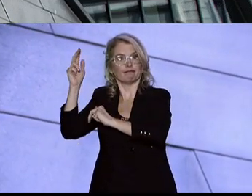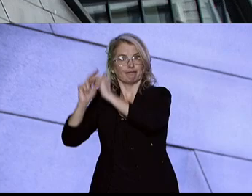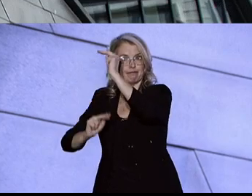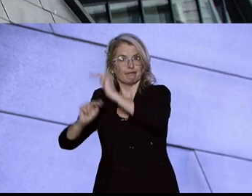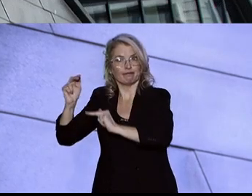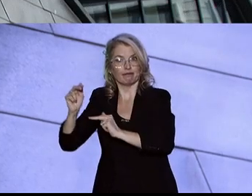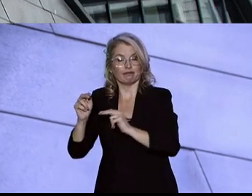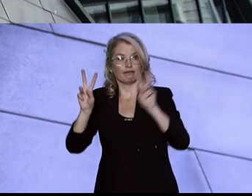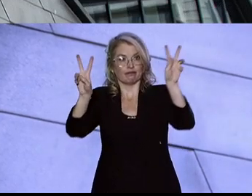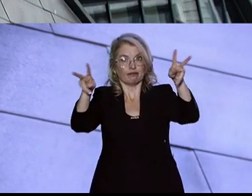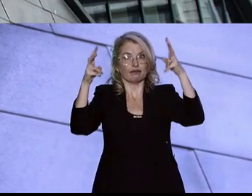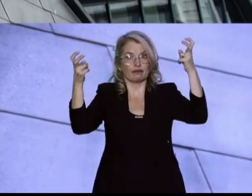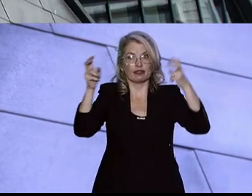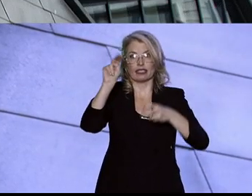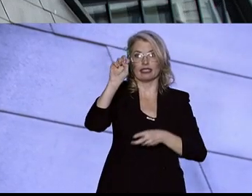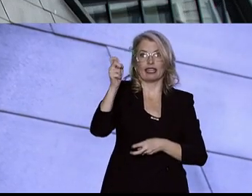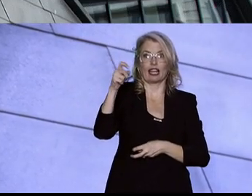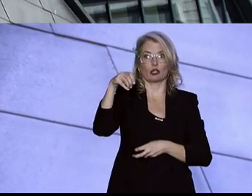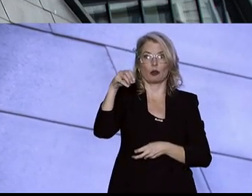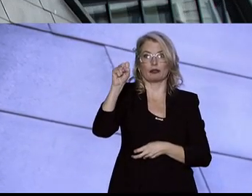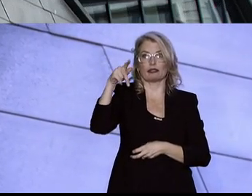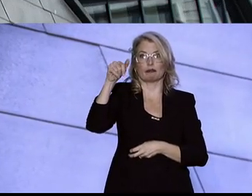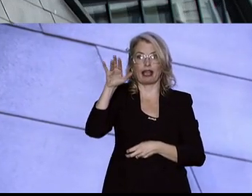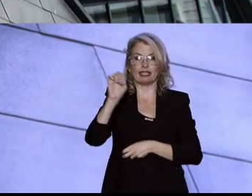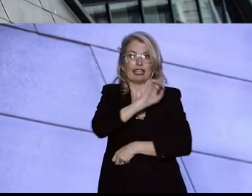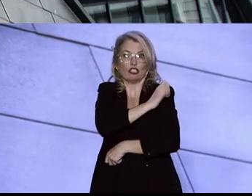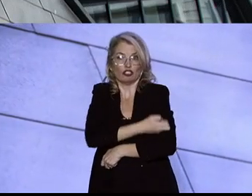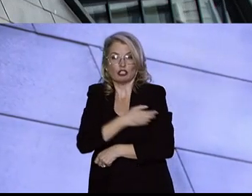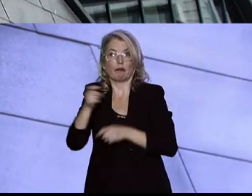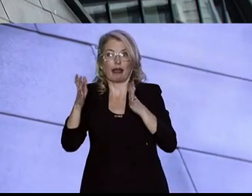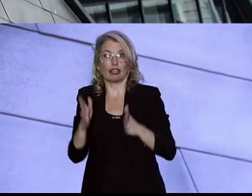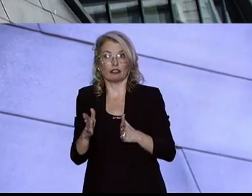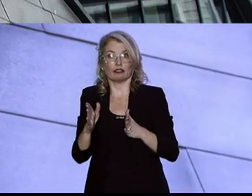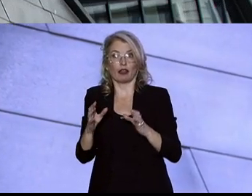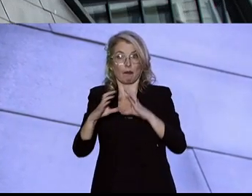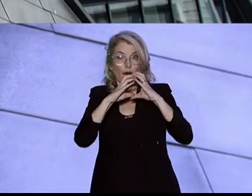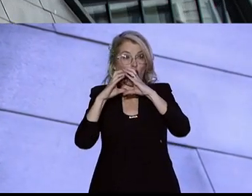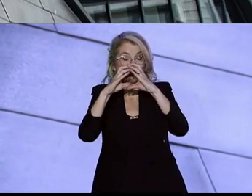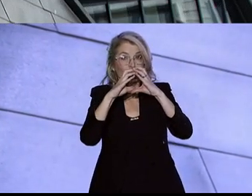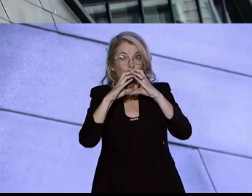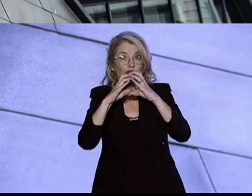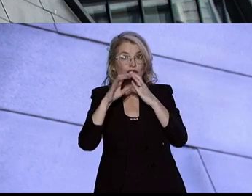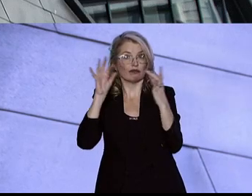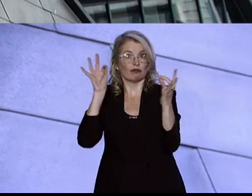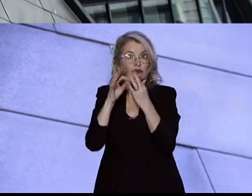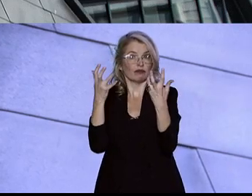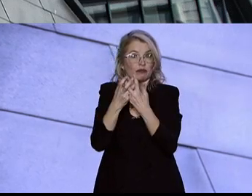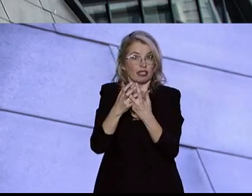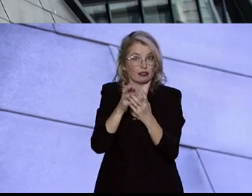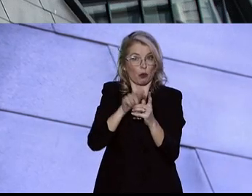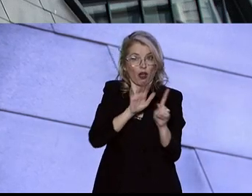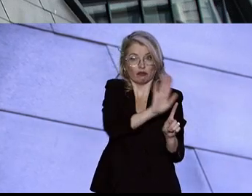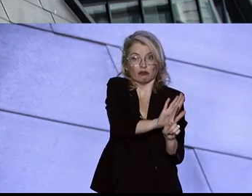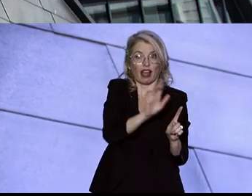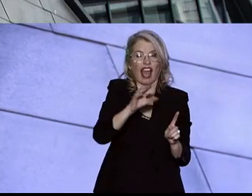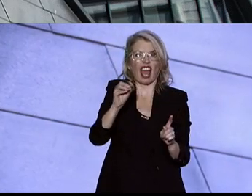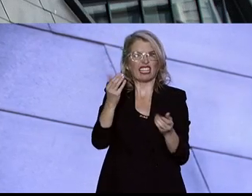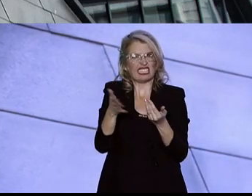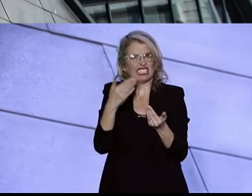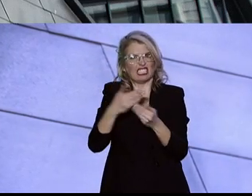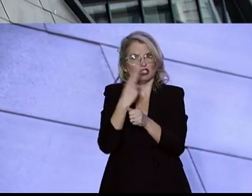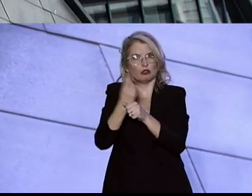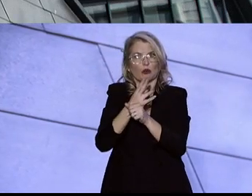The Nexus-based Energy Manager is modular, customizable, and